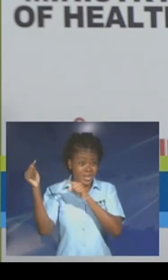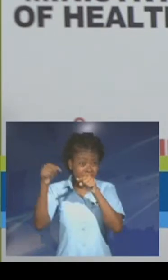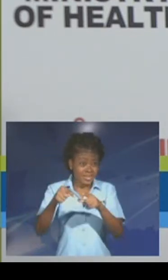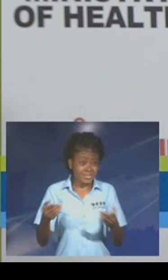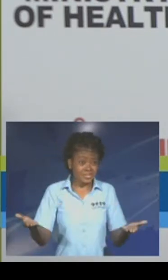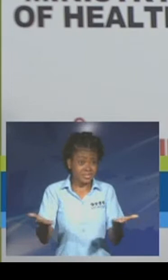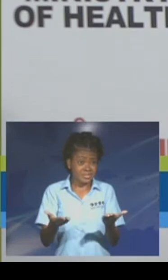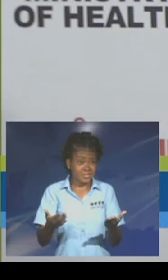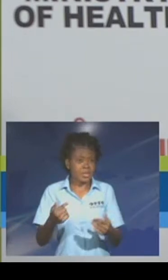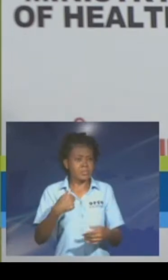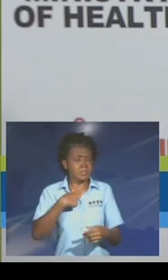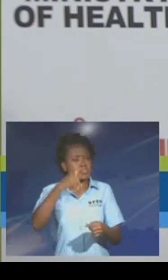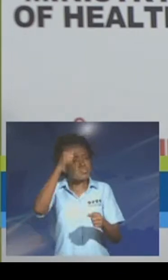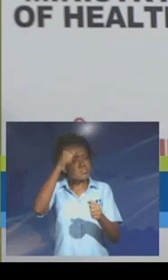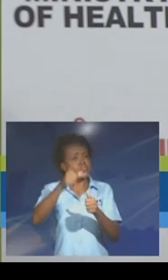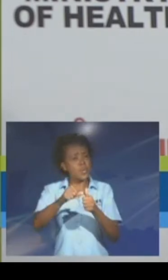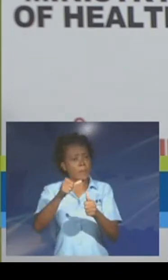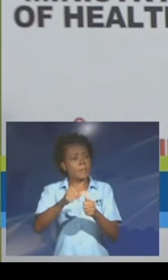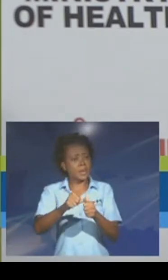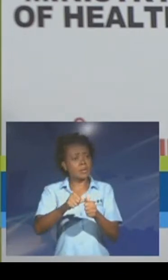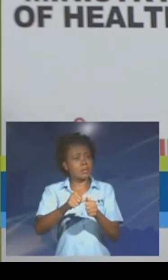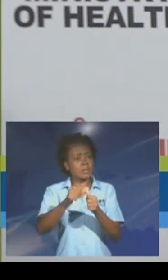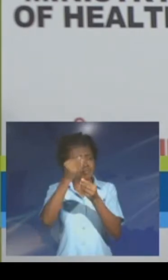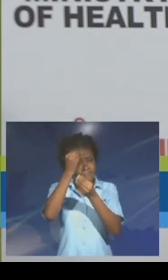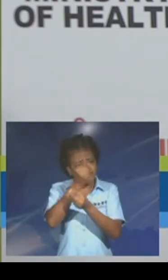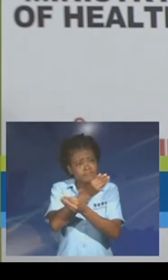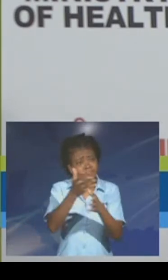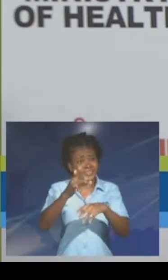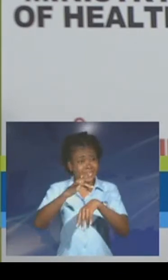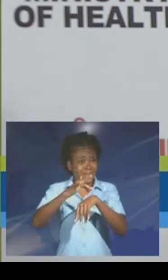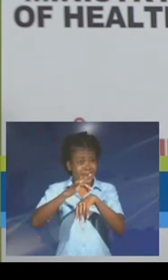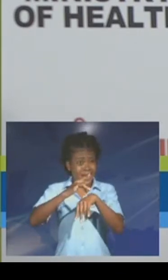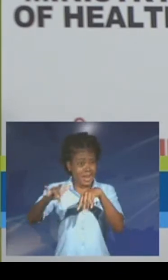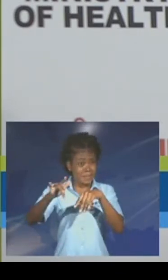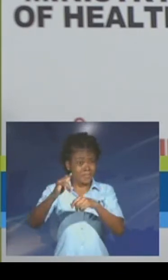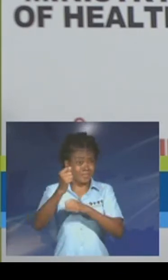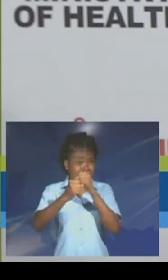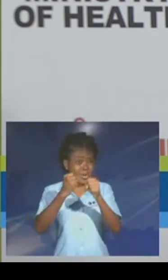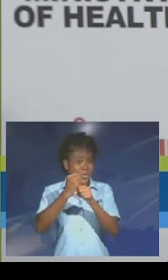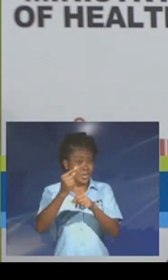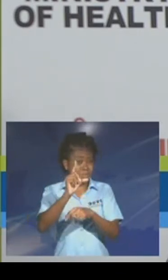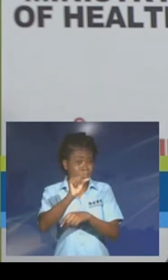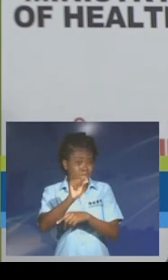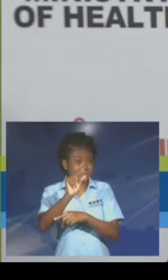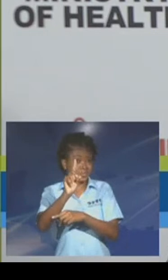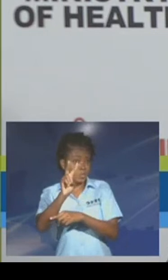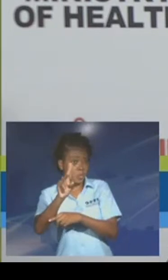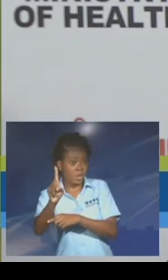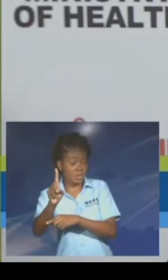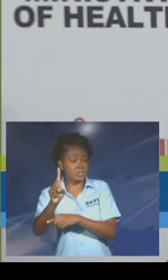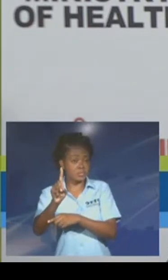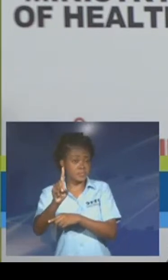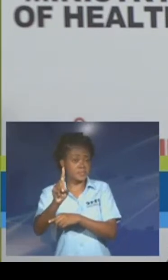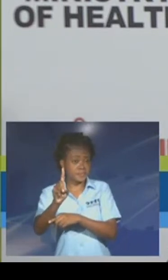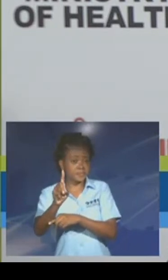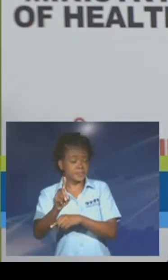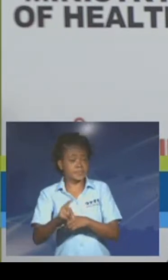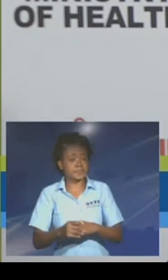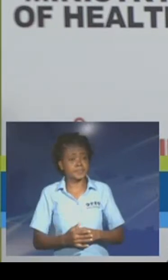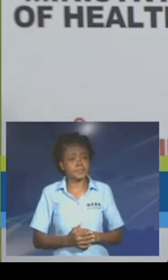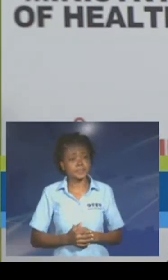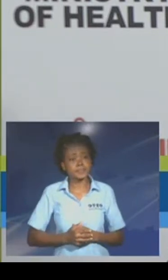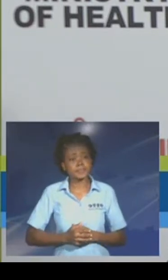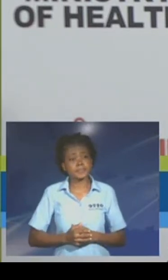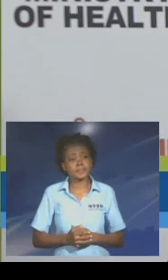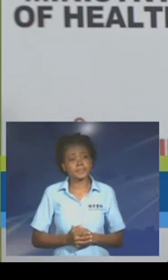distinctly in early 2021, when it was not named COVID, and they were trying to